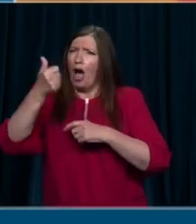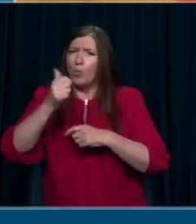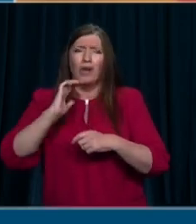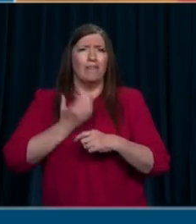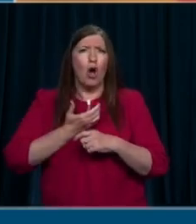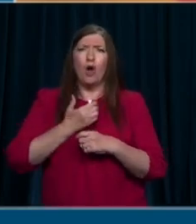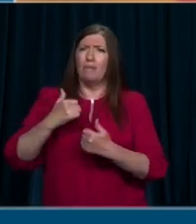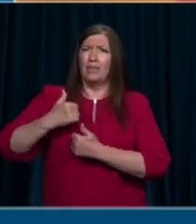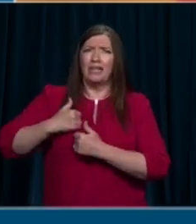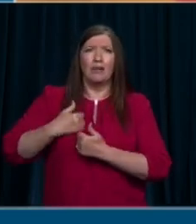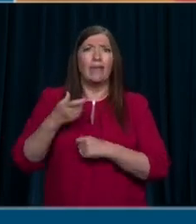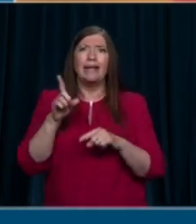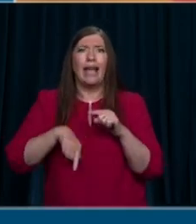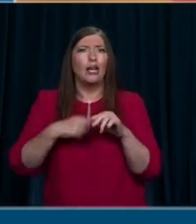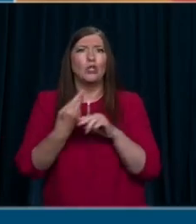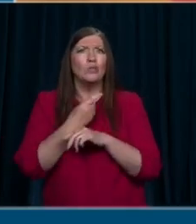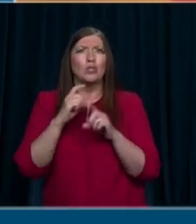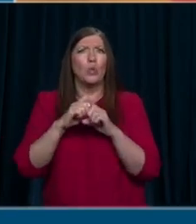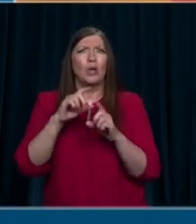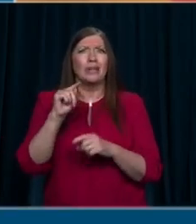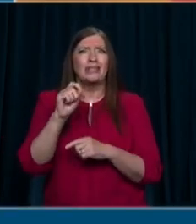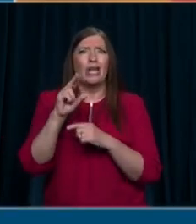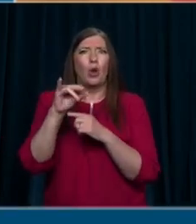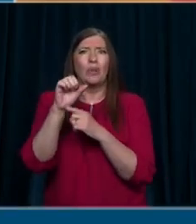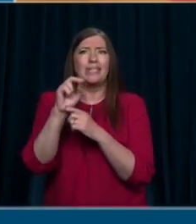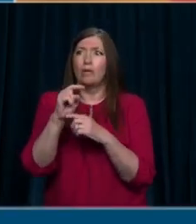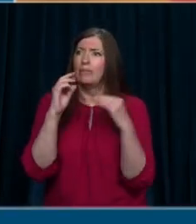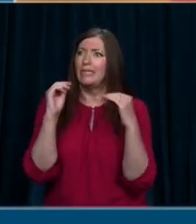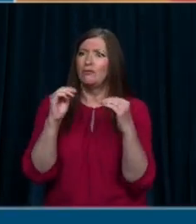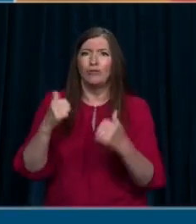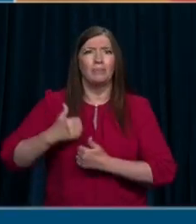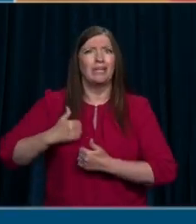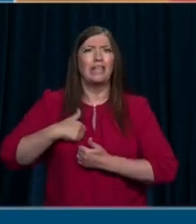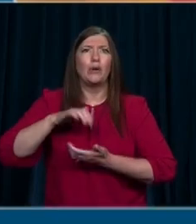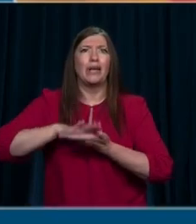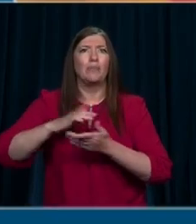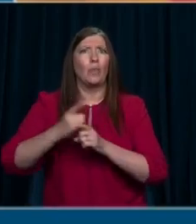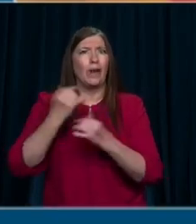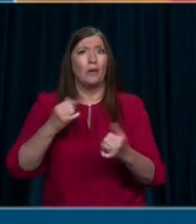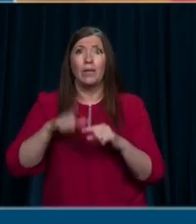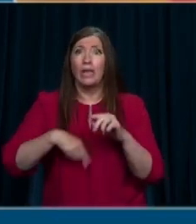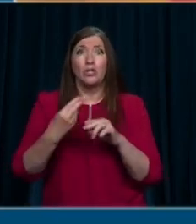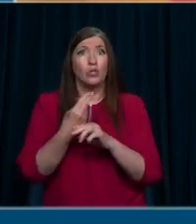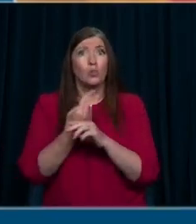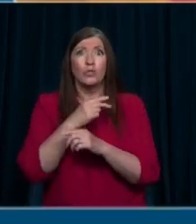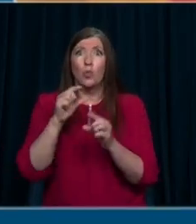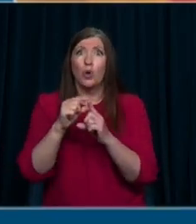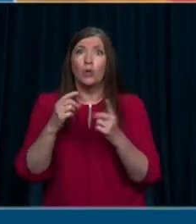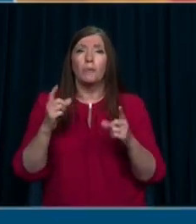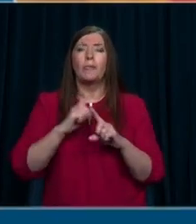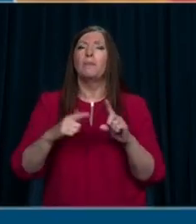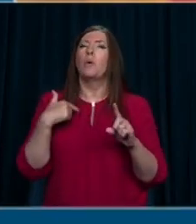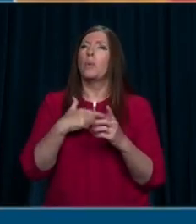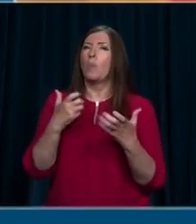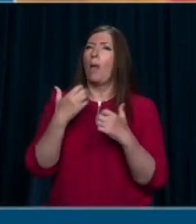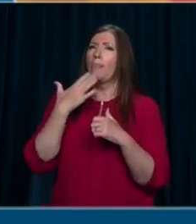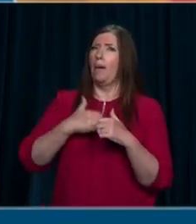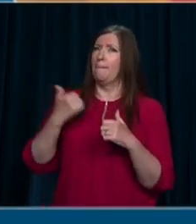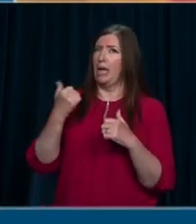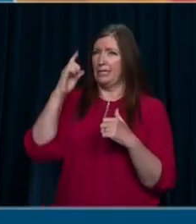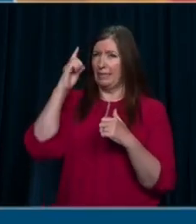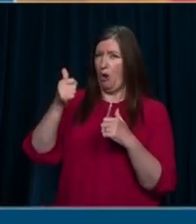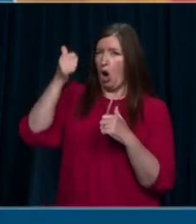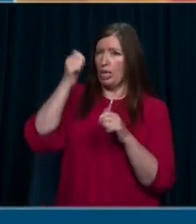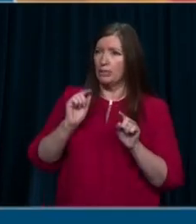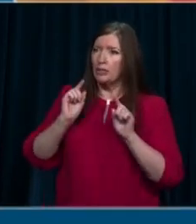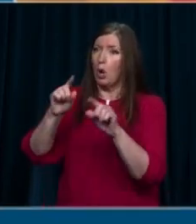they can't even use the word terrorism in teaching military academies right now. And ultimately, we want our best and brightest going into the military. We